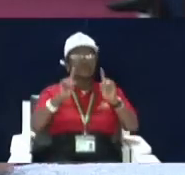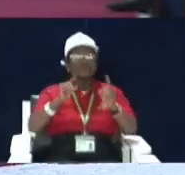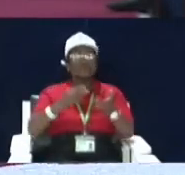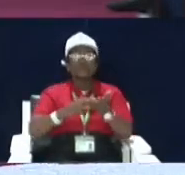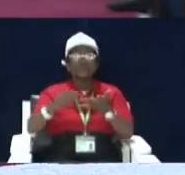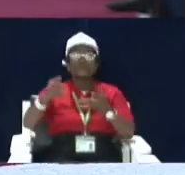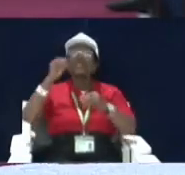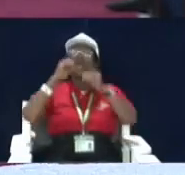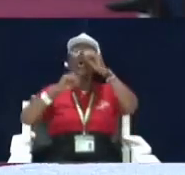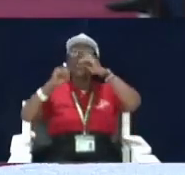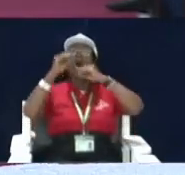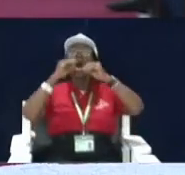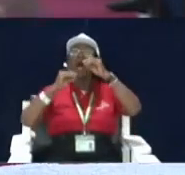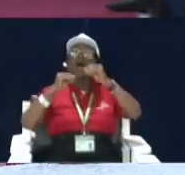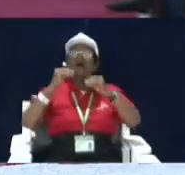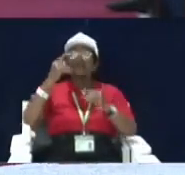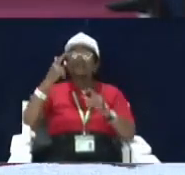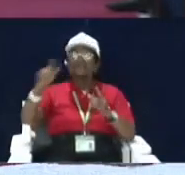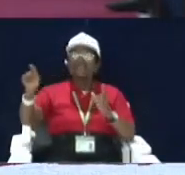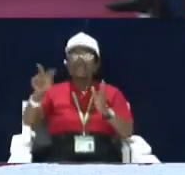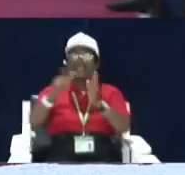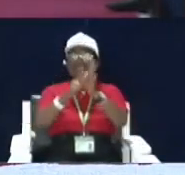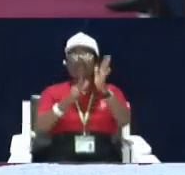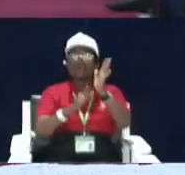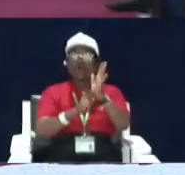law of substitution.